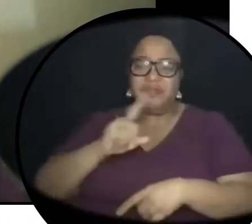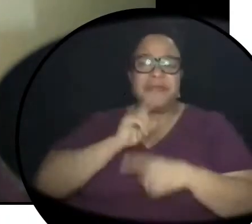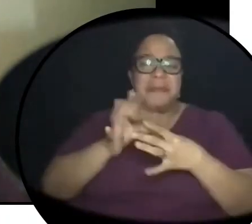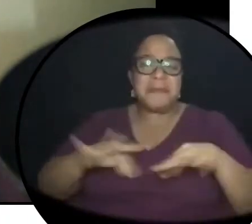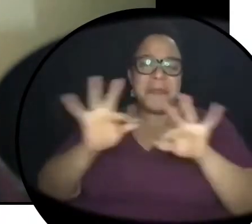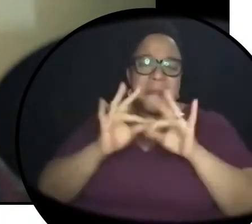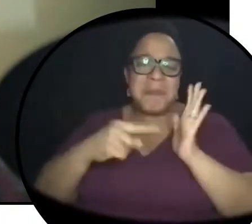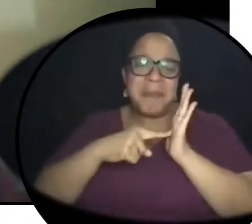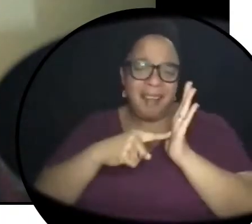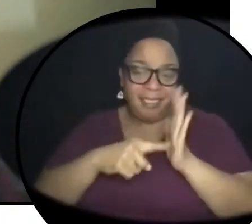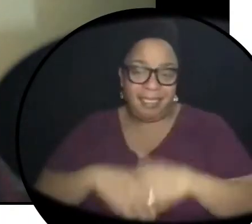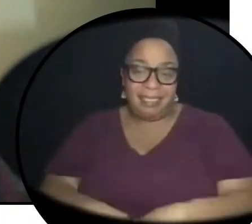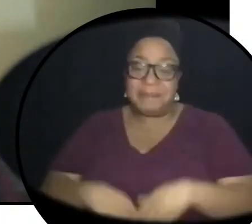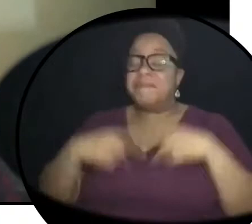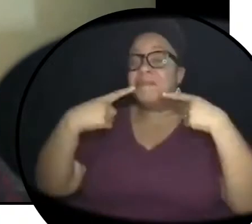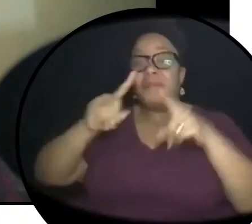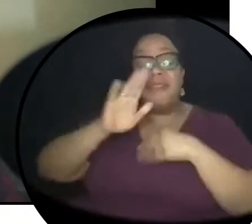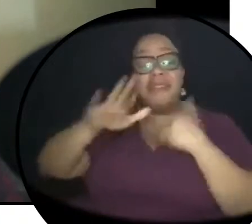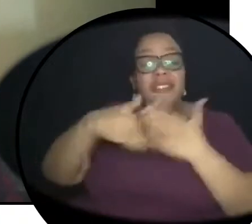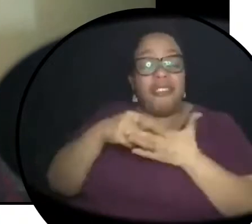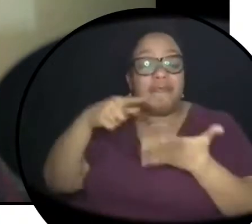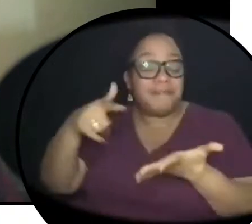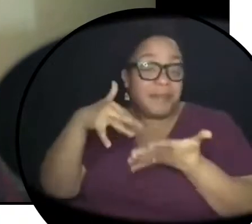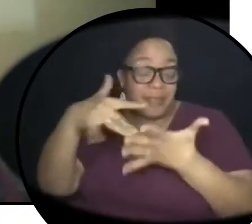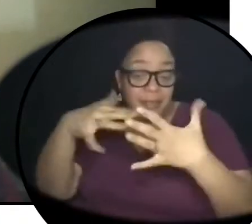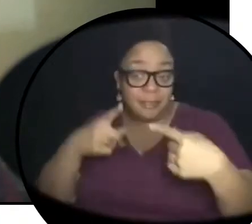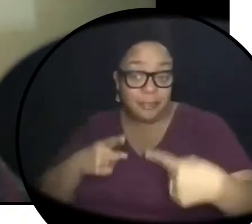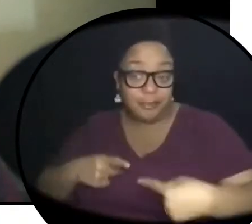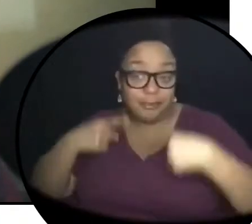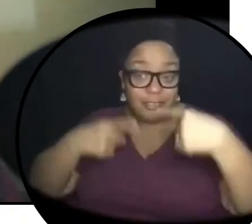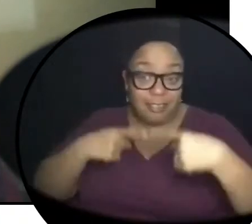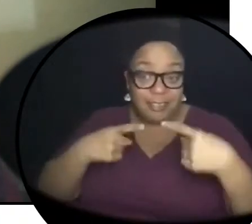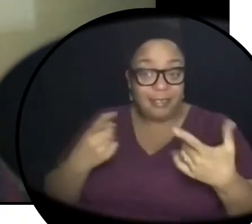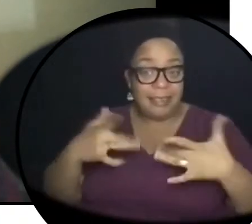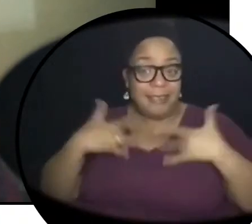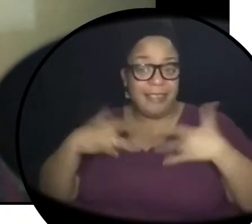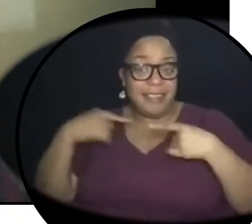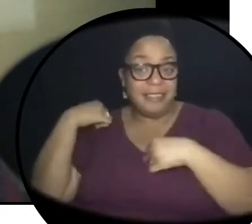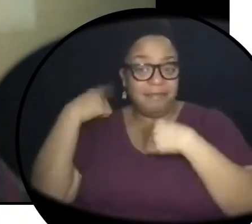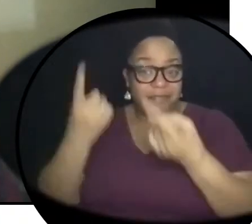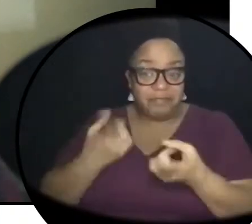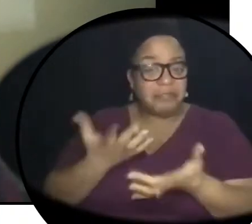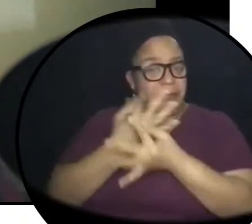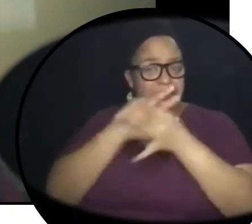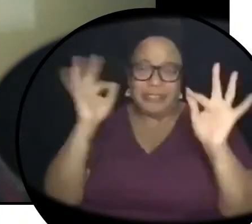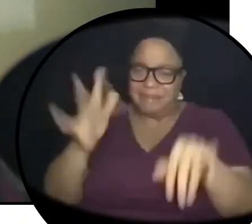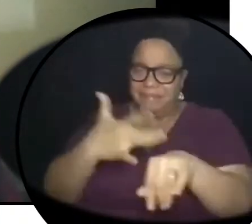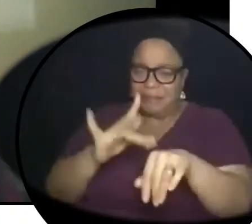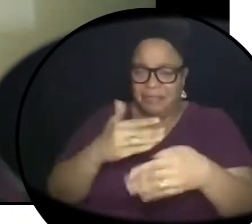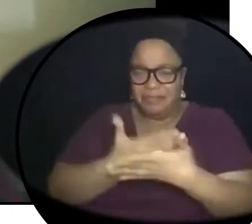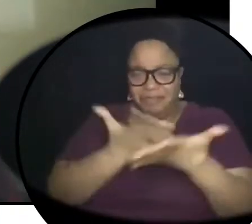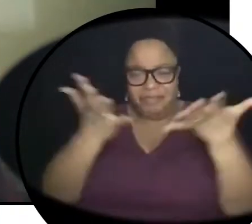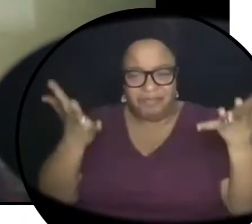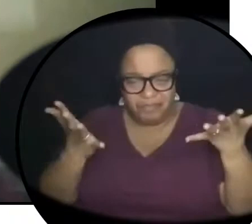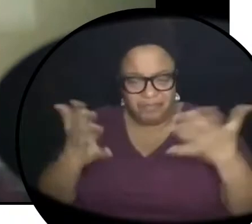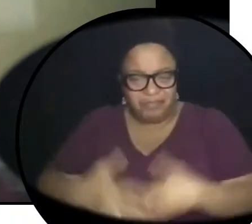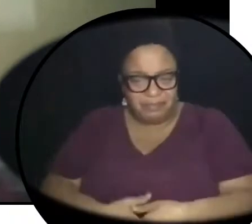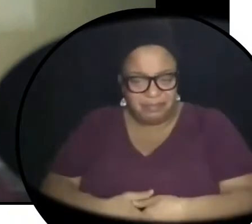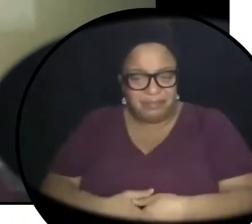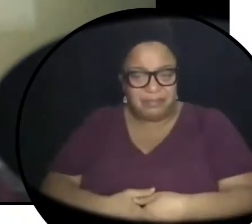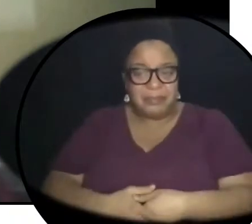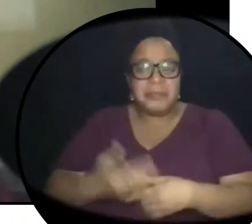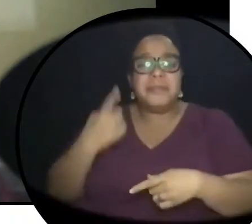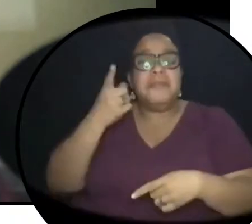to support the important work of the People's Advocacy Institute as well. Just a little bit about